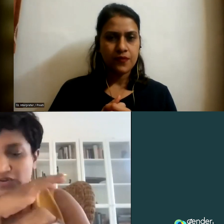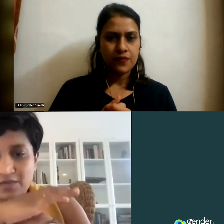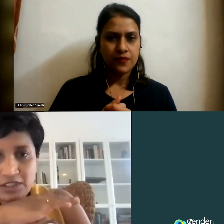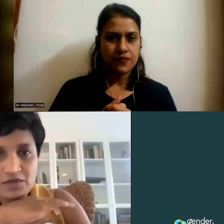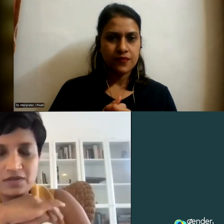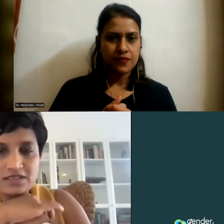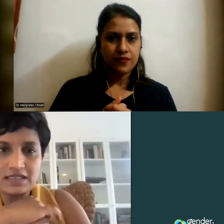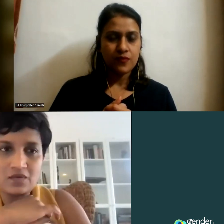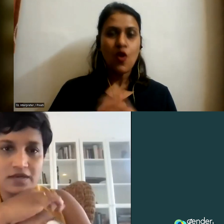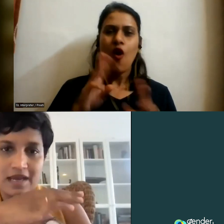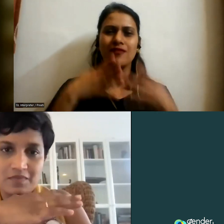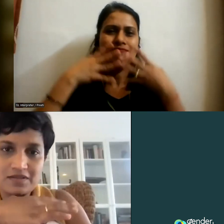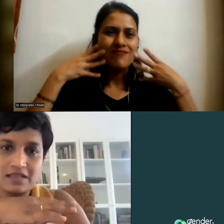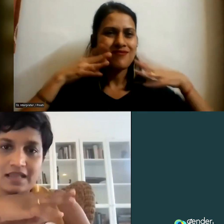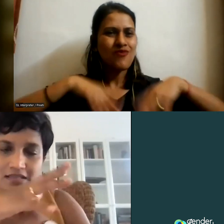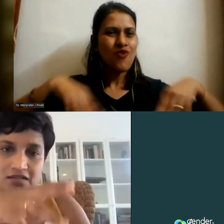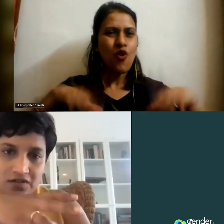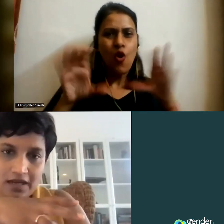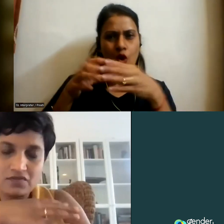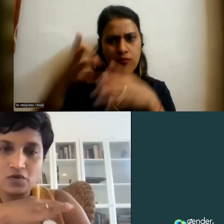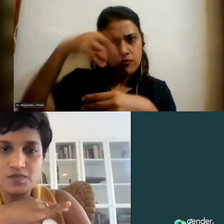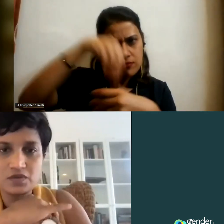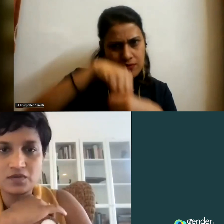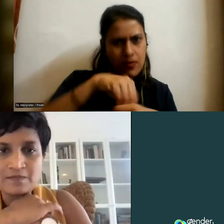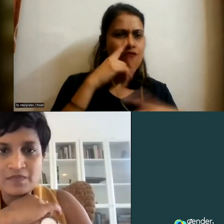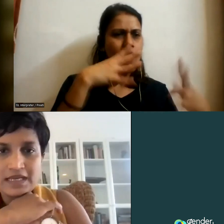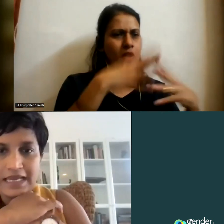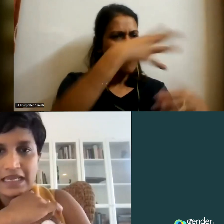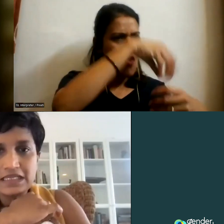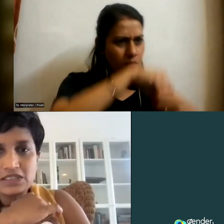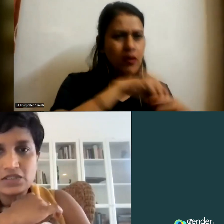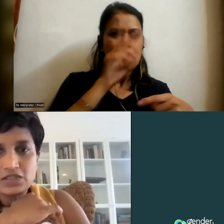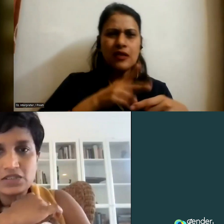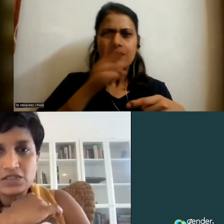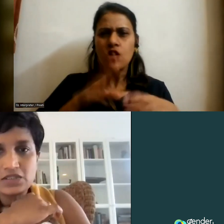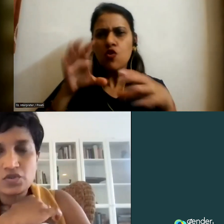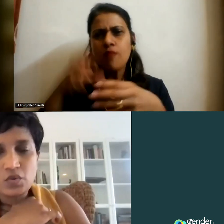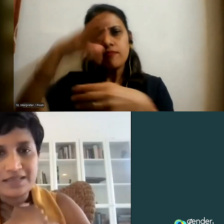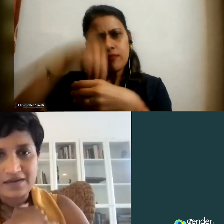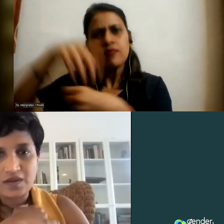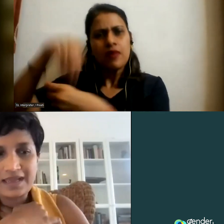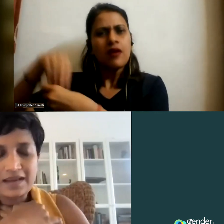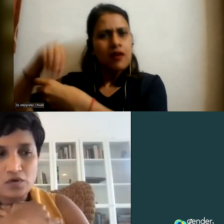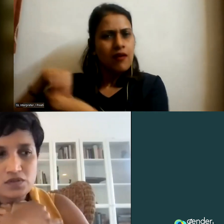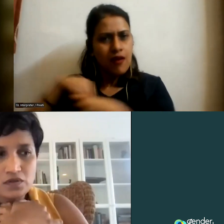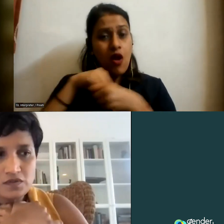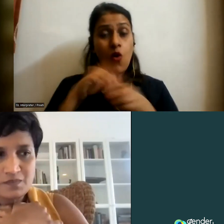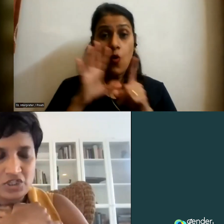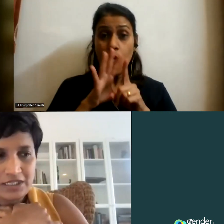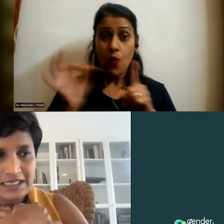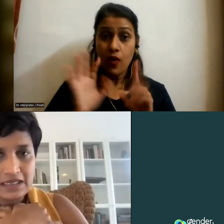from the tribal community, then what happens, and then that's a different kind of group. So to do it that way, and